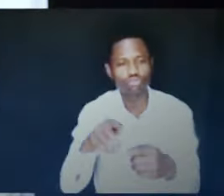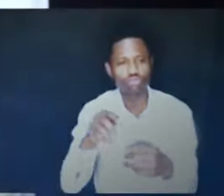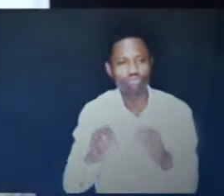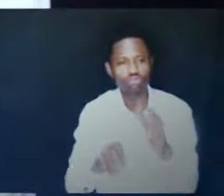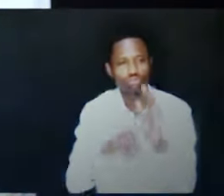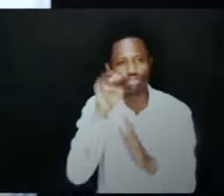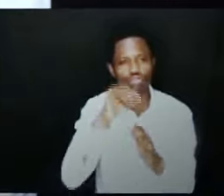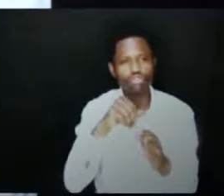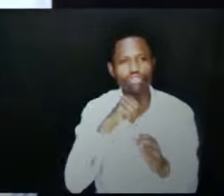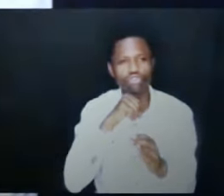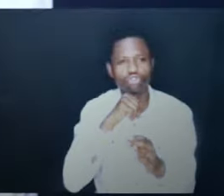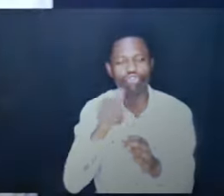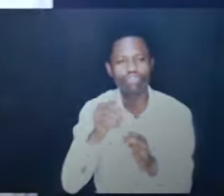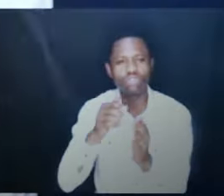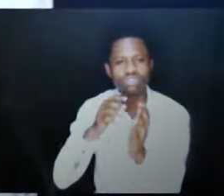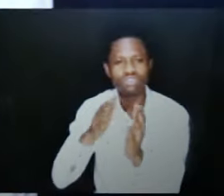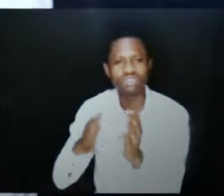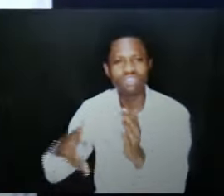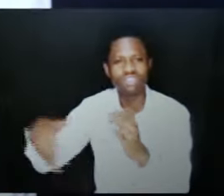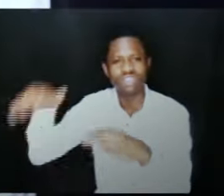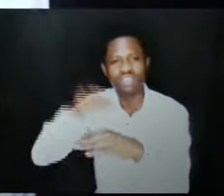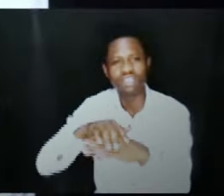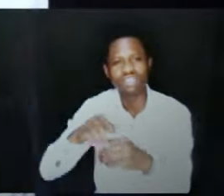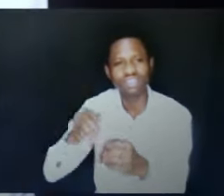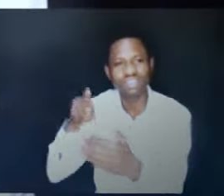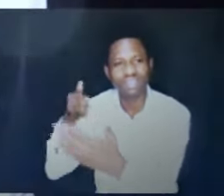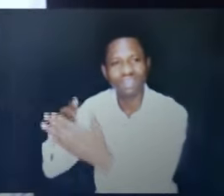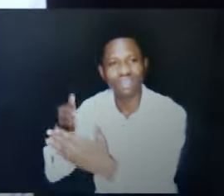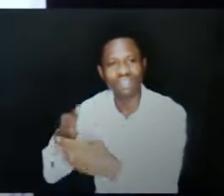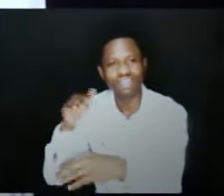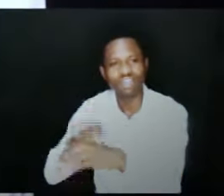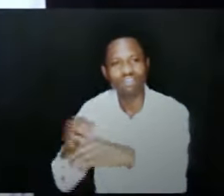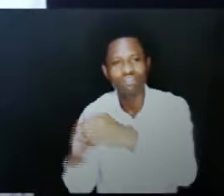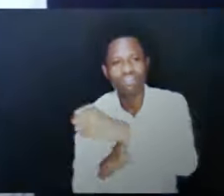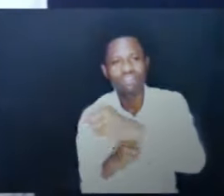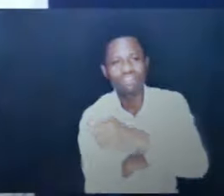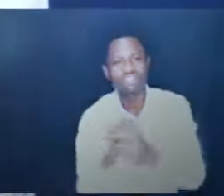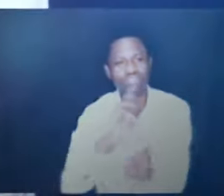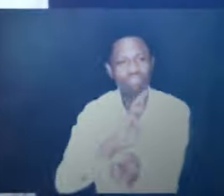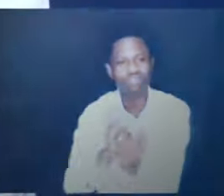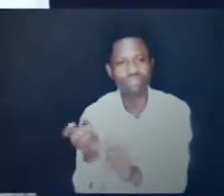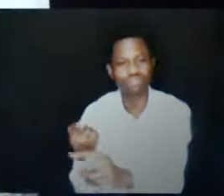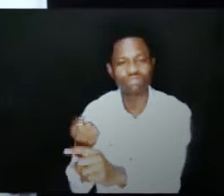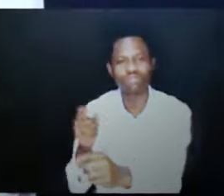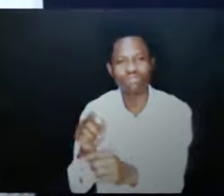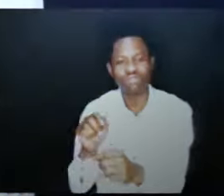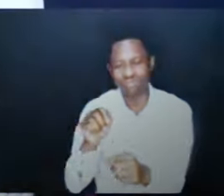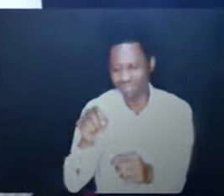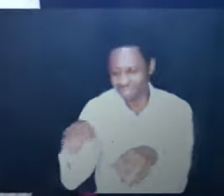the foundation of repentance from us that lead to